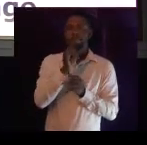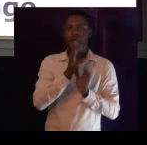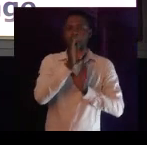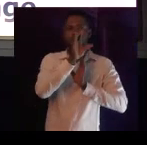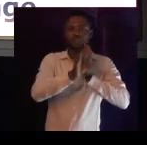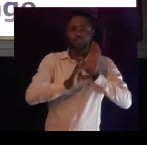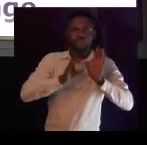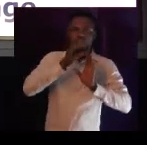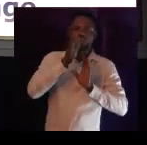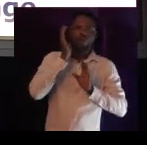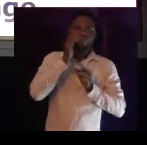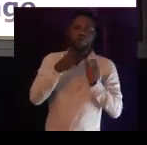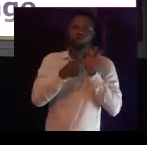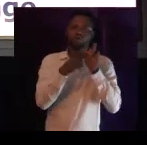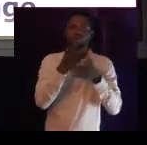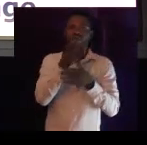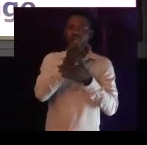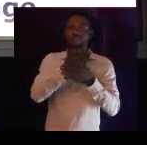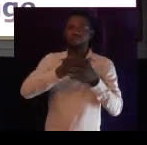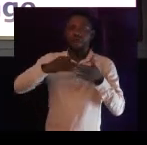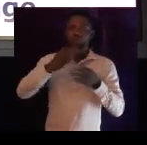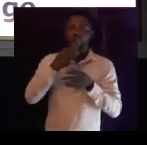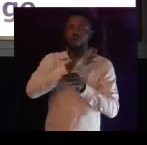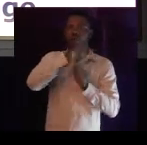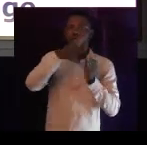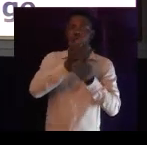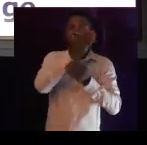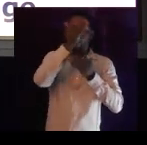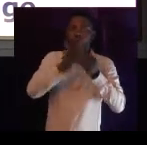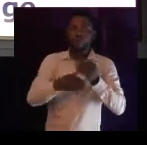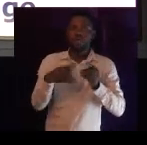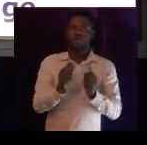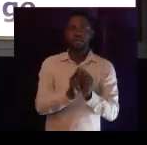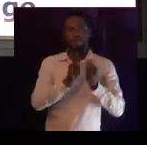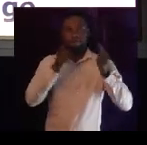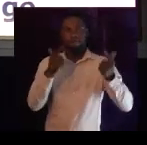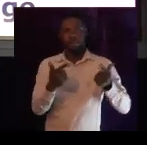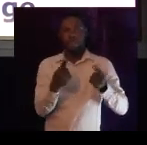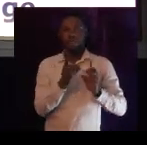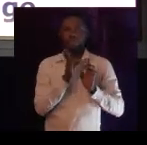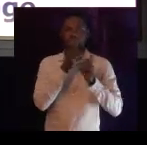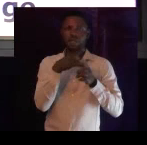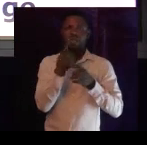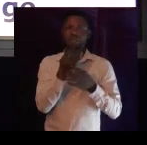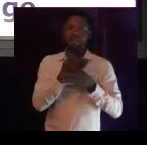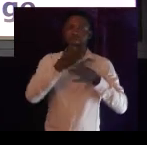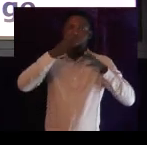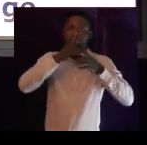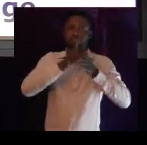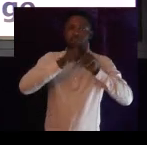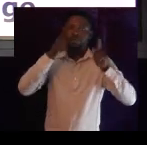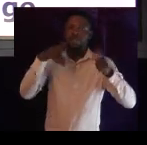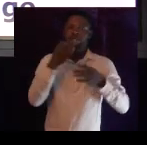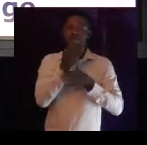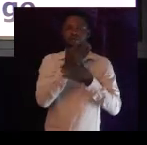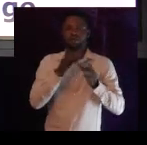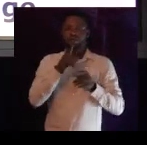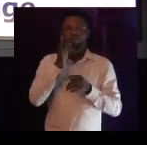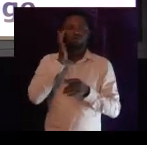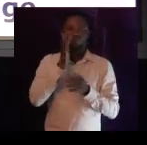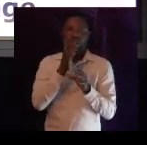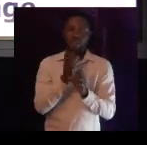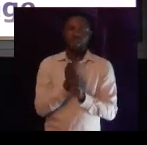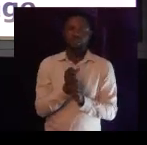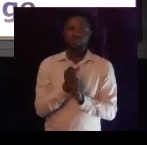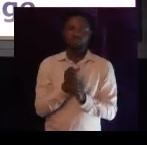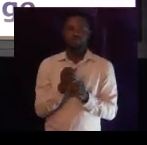pie chart will show you the fraction of a whole. The bigger the data, the bigger the fraction that